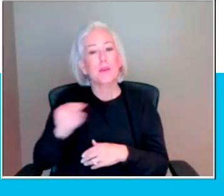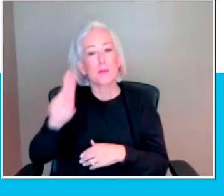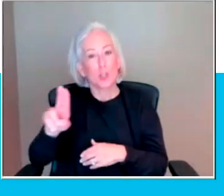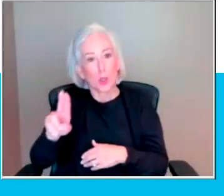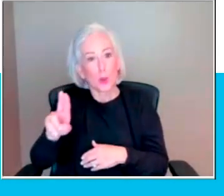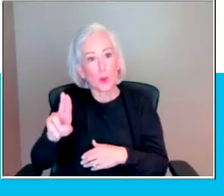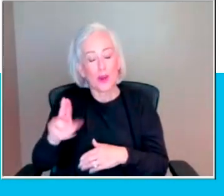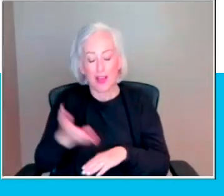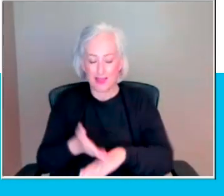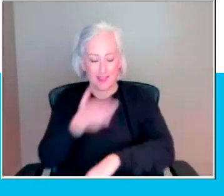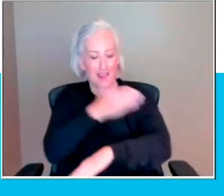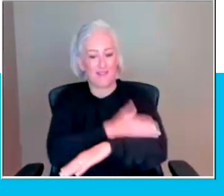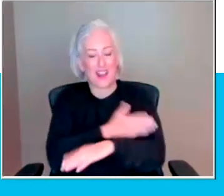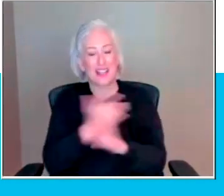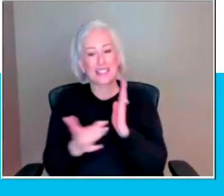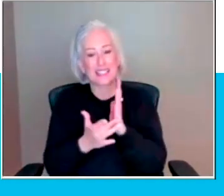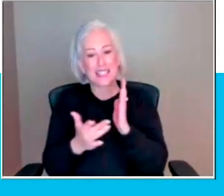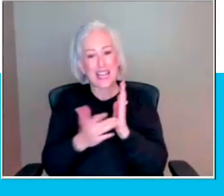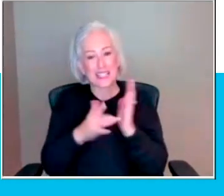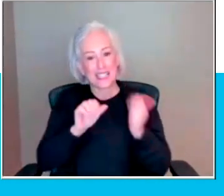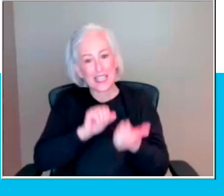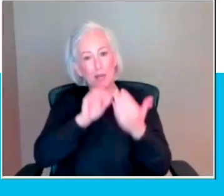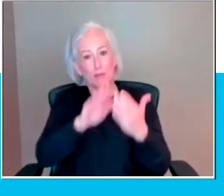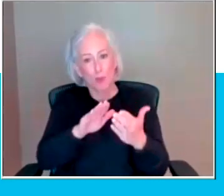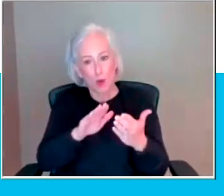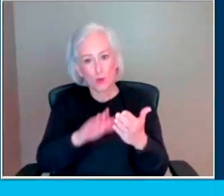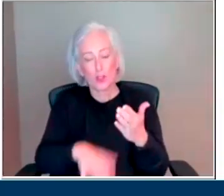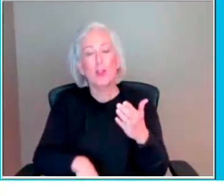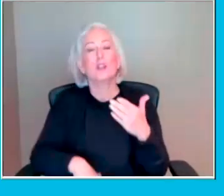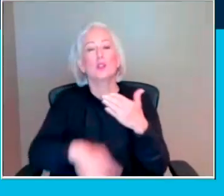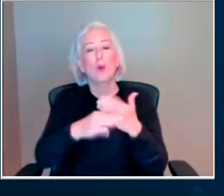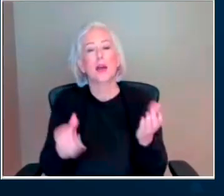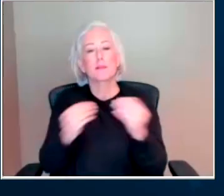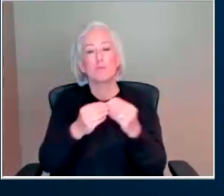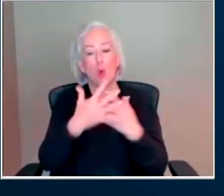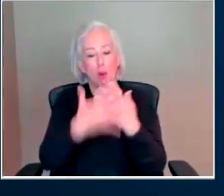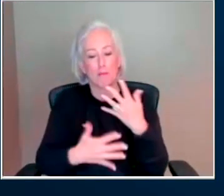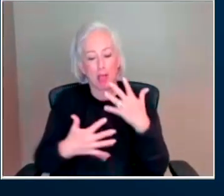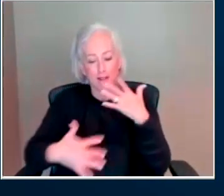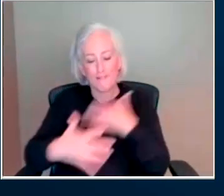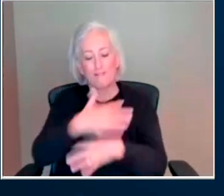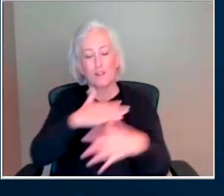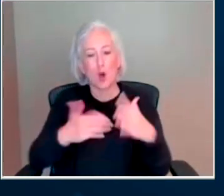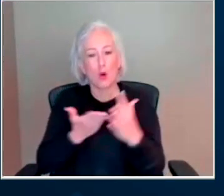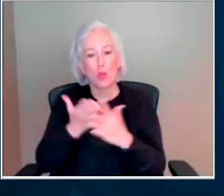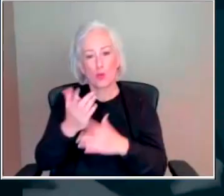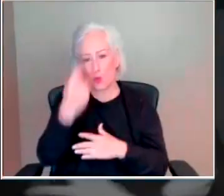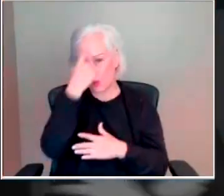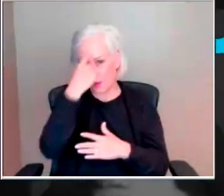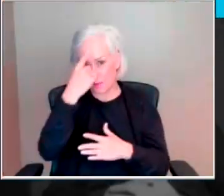his head and how doctors discovered a new problem in his heart. Monday at 8 a.m.